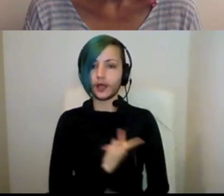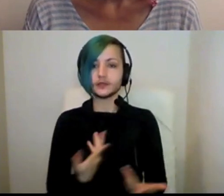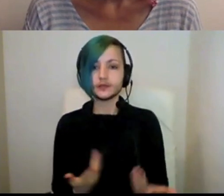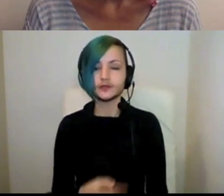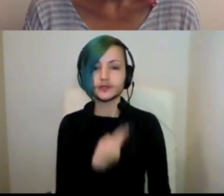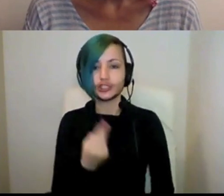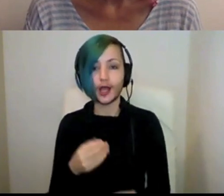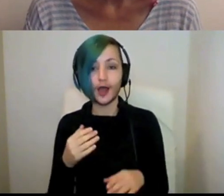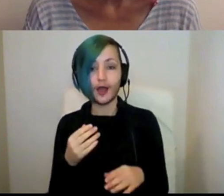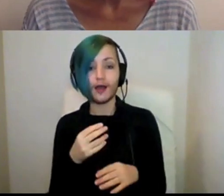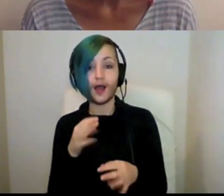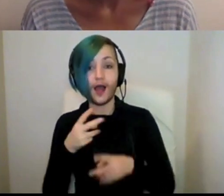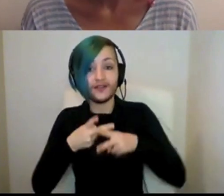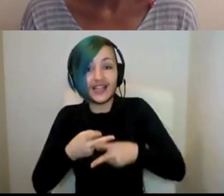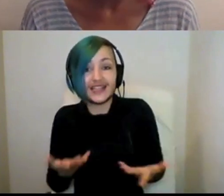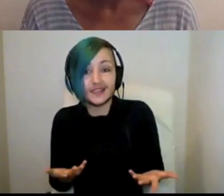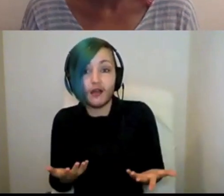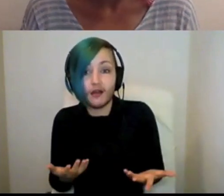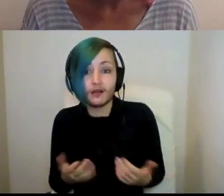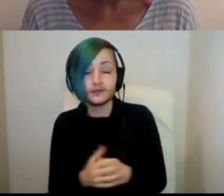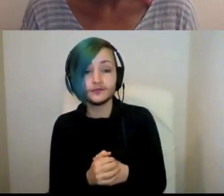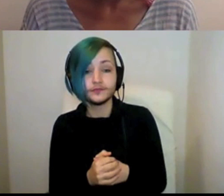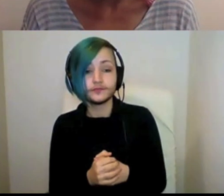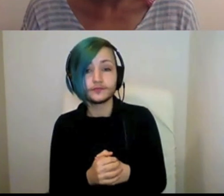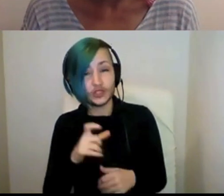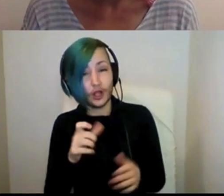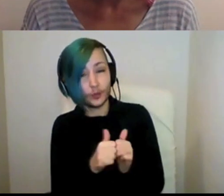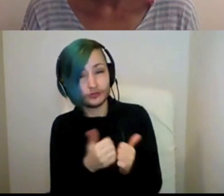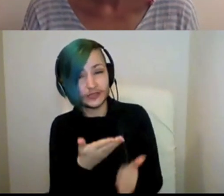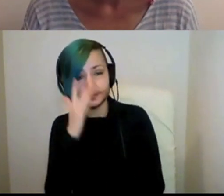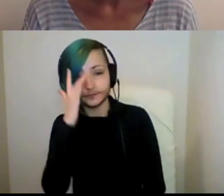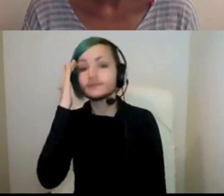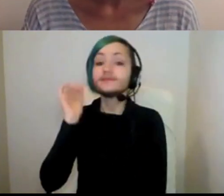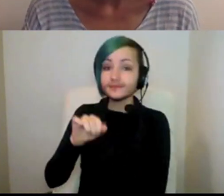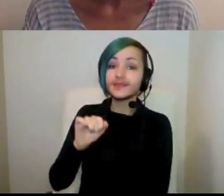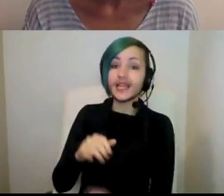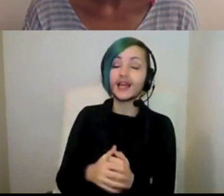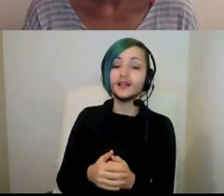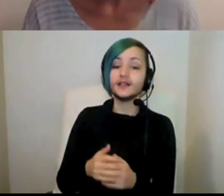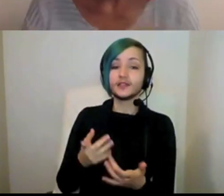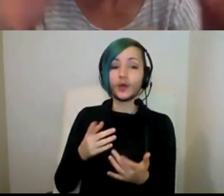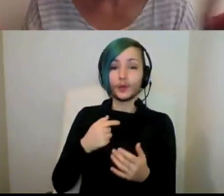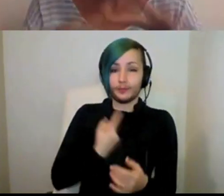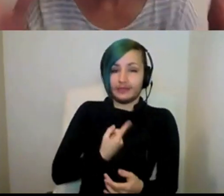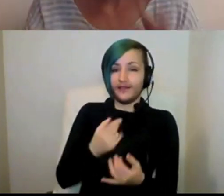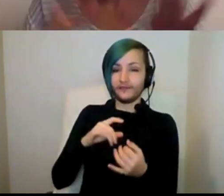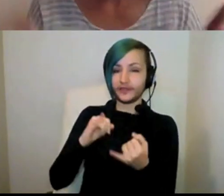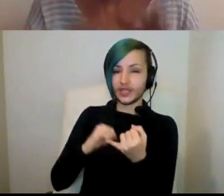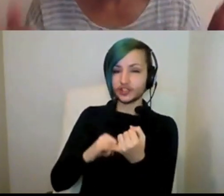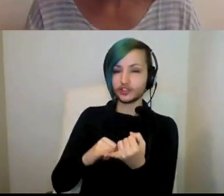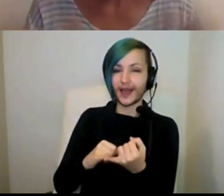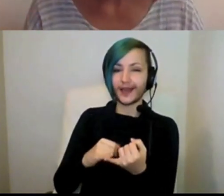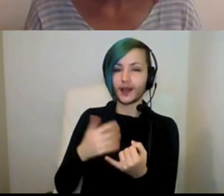Okay, Charlotte? Yes, yes. I mean, I think it's just that, because we discussed before, Sunshine, the sort of the